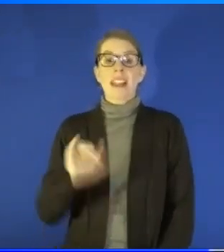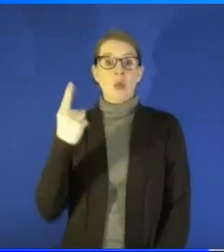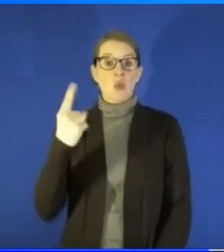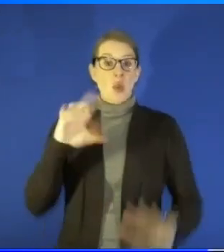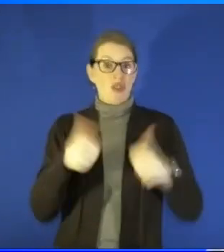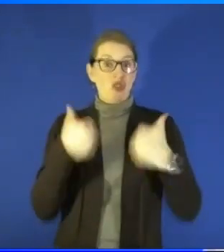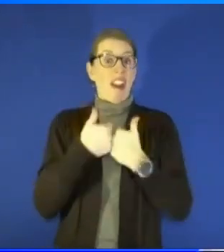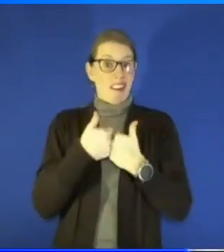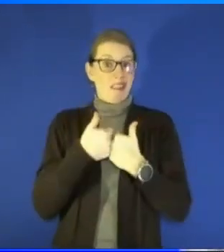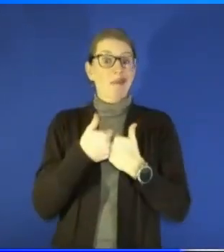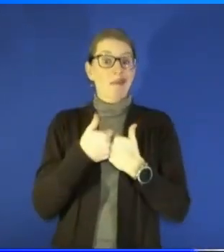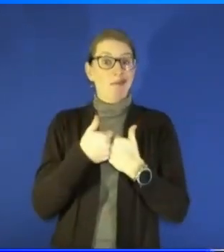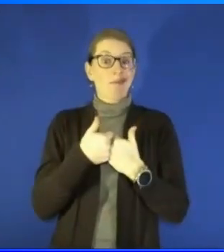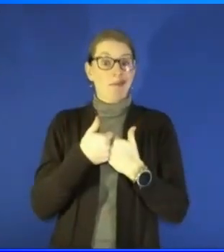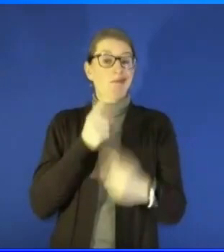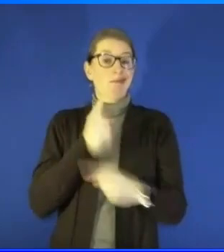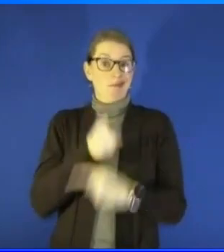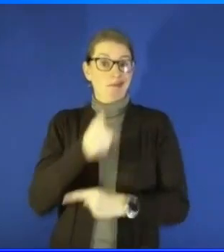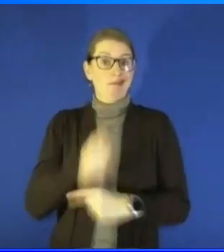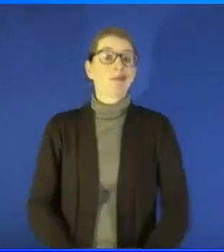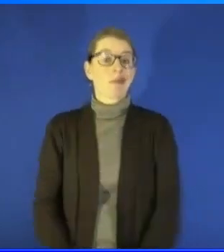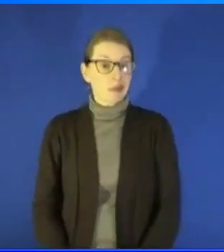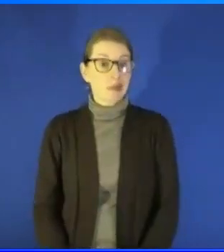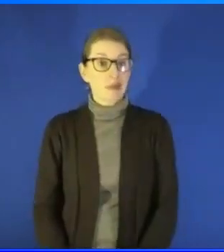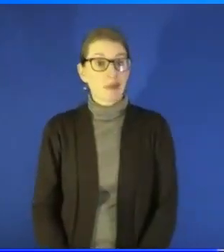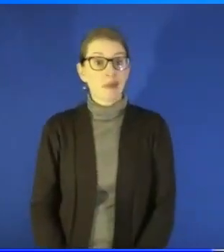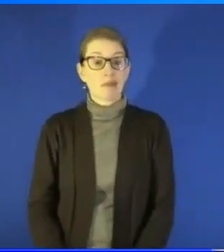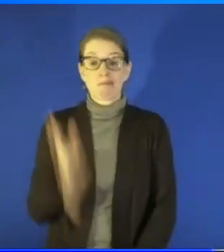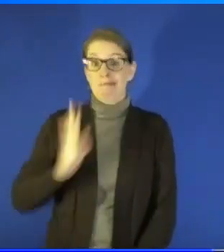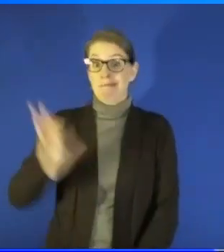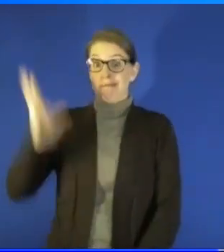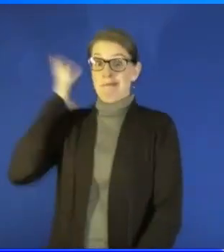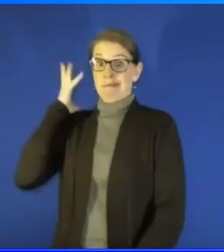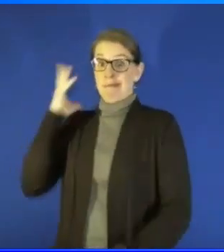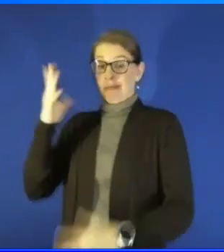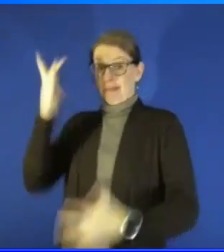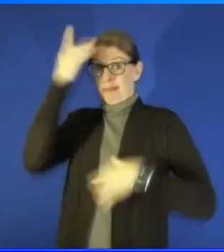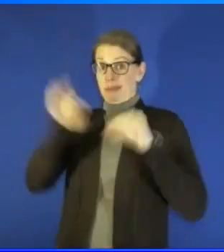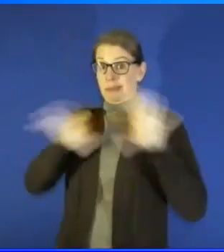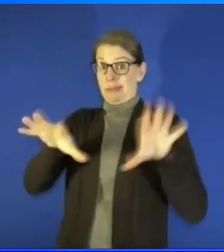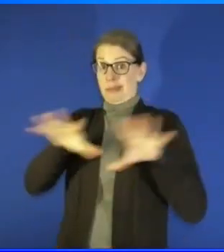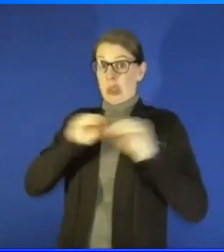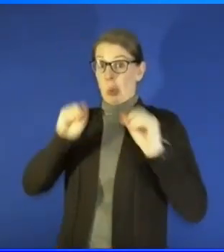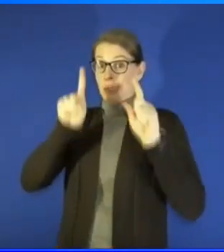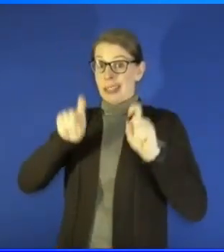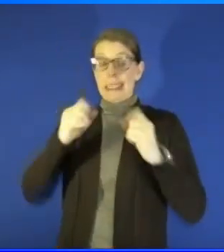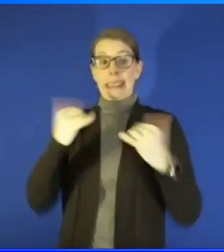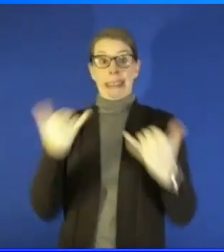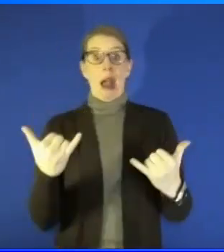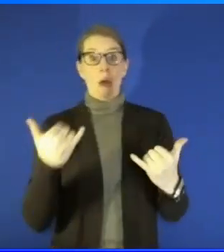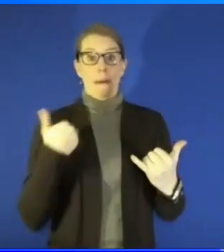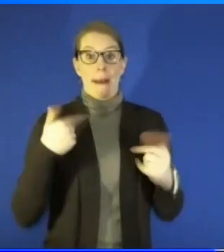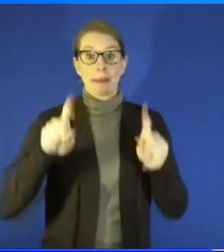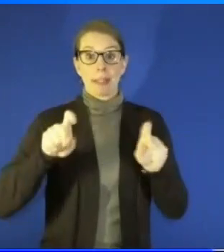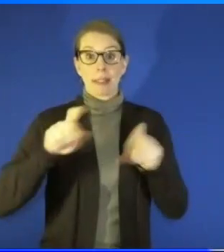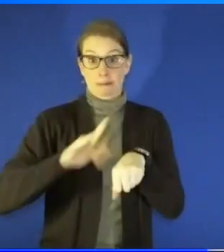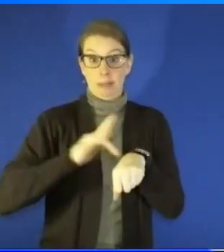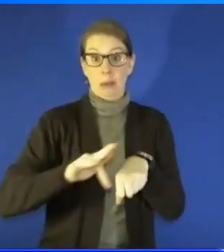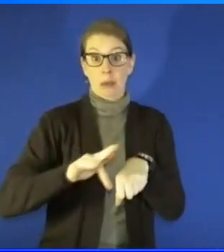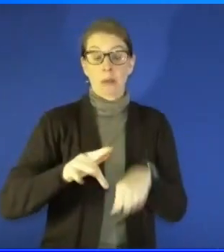that, early in the pandemic, we didn't have the testing, but now we have it. And I think we, as